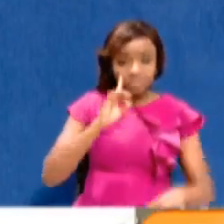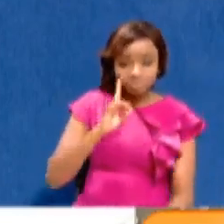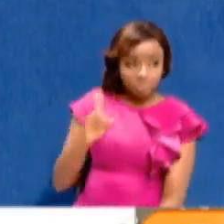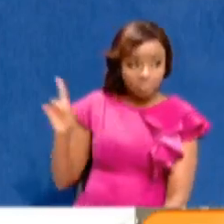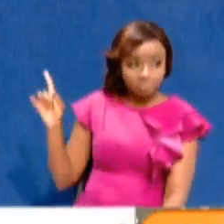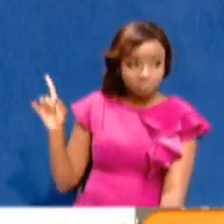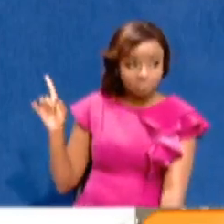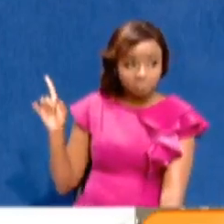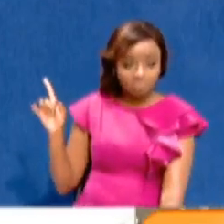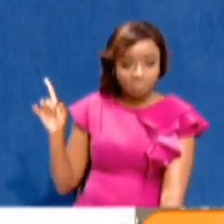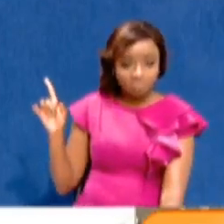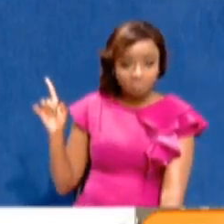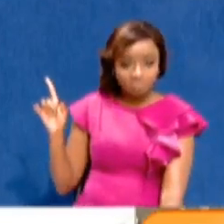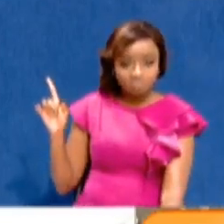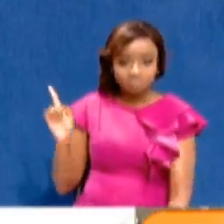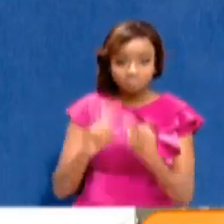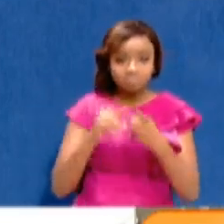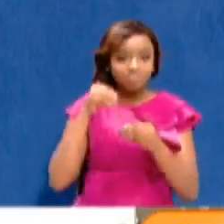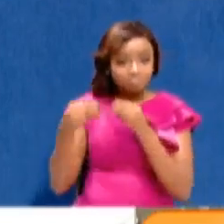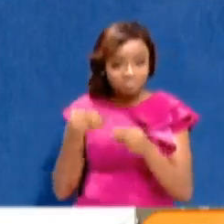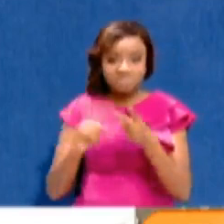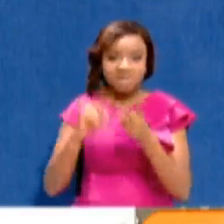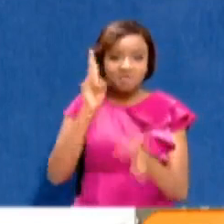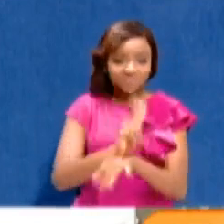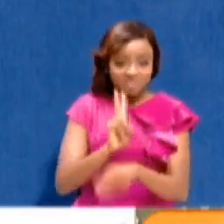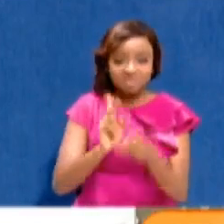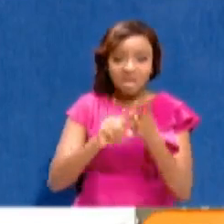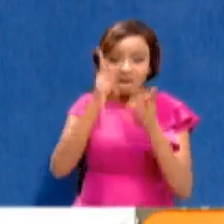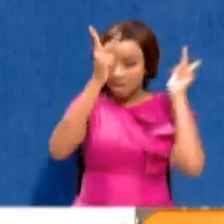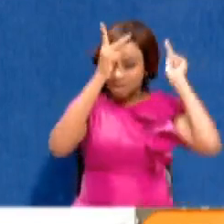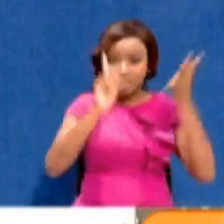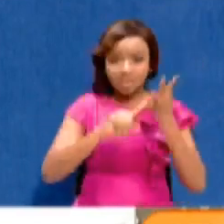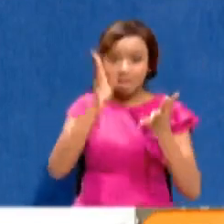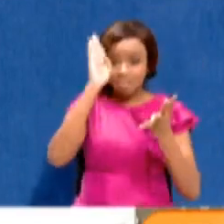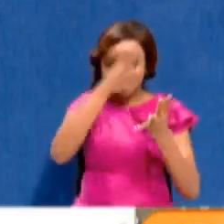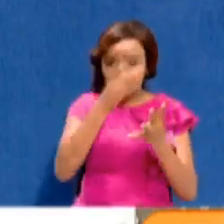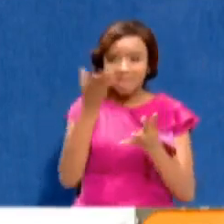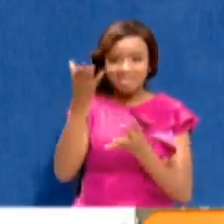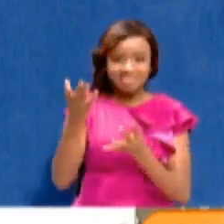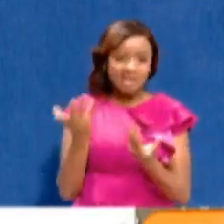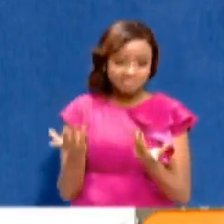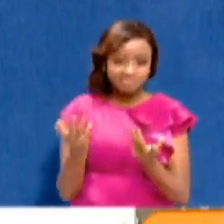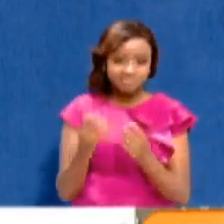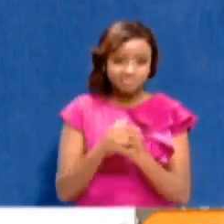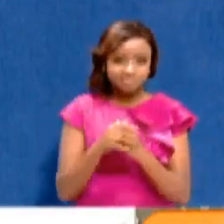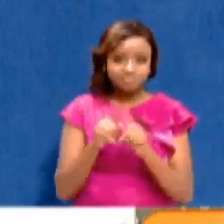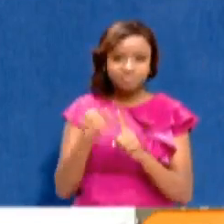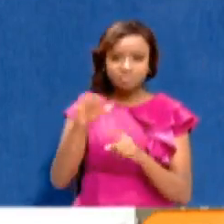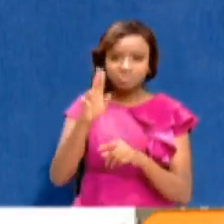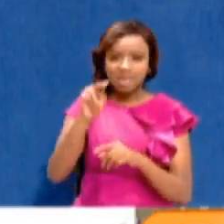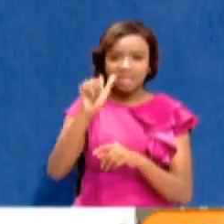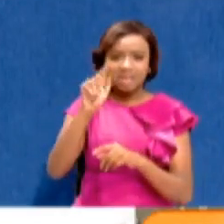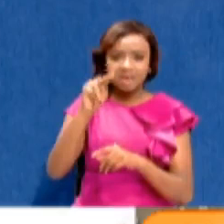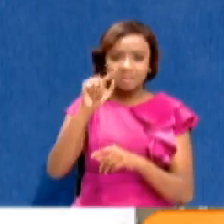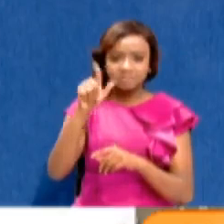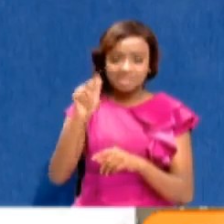Western Kenya counties, that is Busia, Vihiga, Kakamega, Bungoma, also those in what was known as the Nyanza